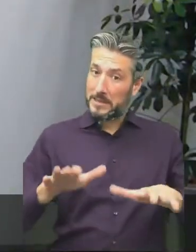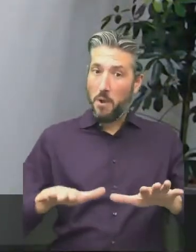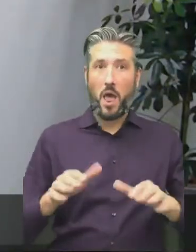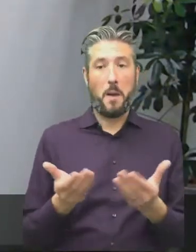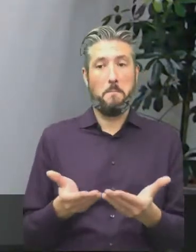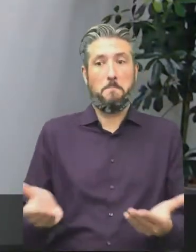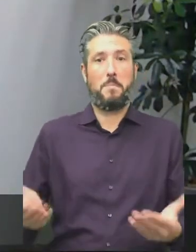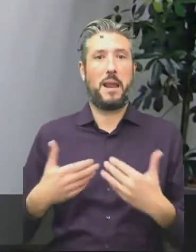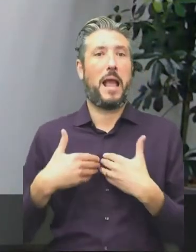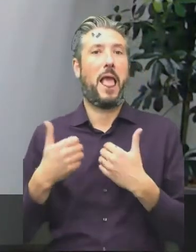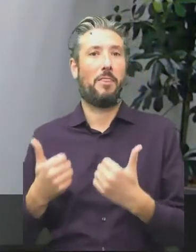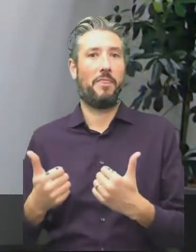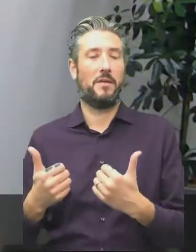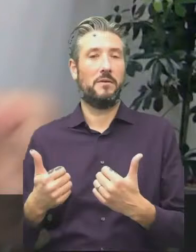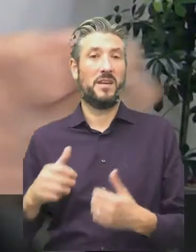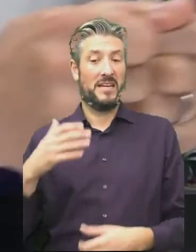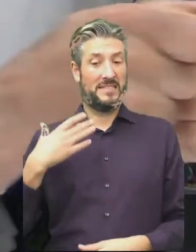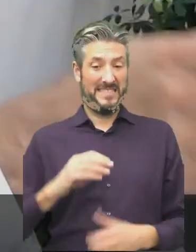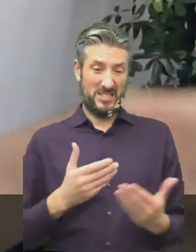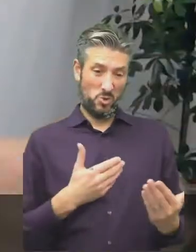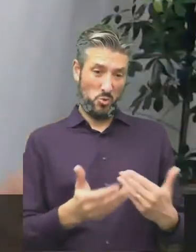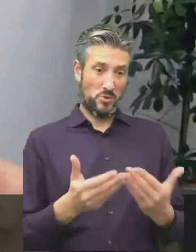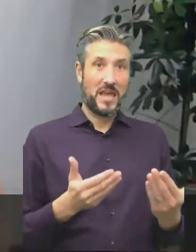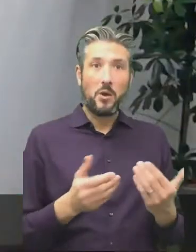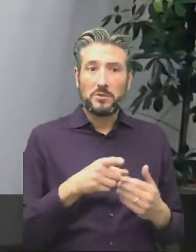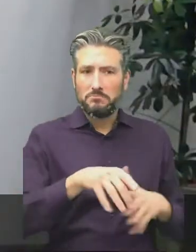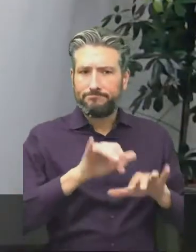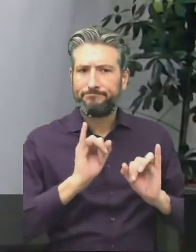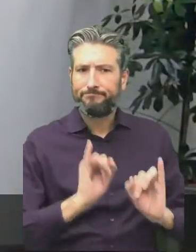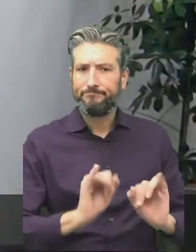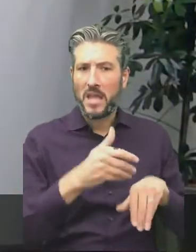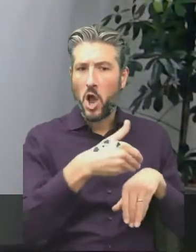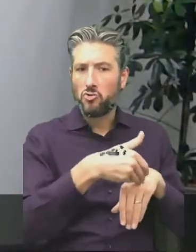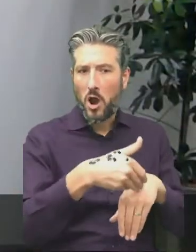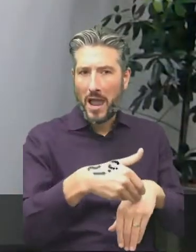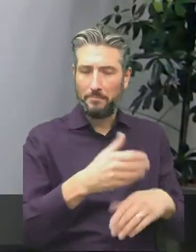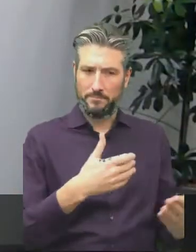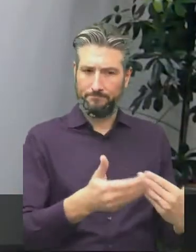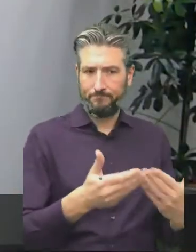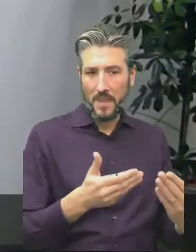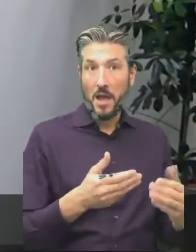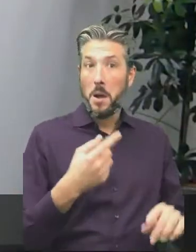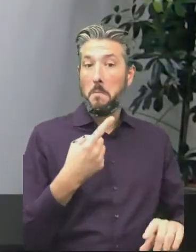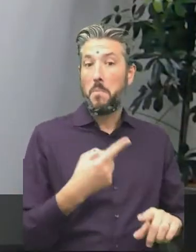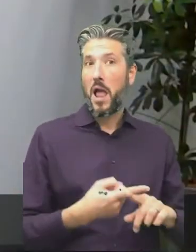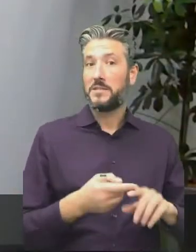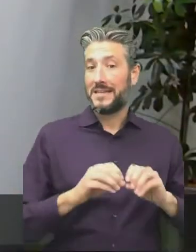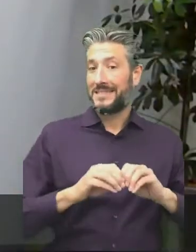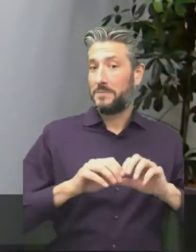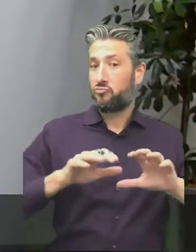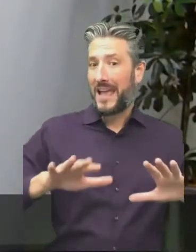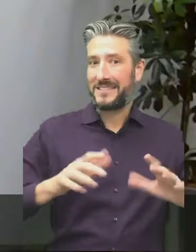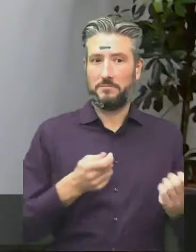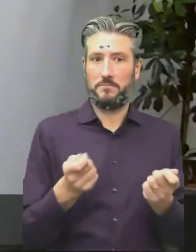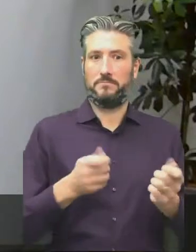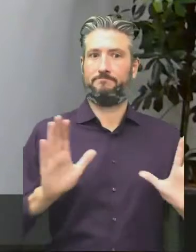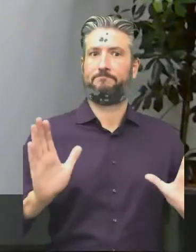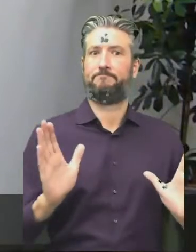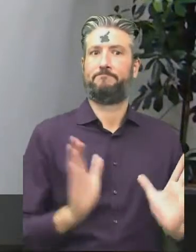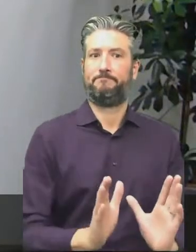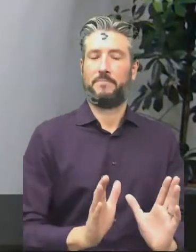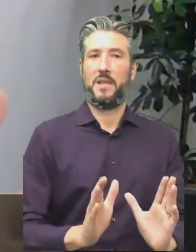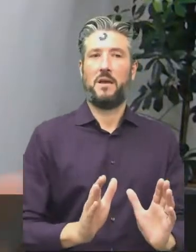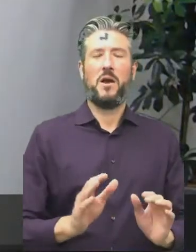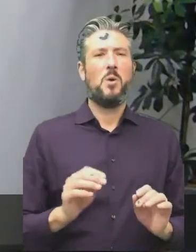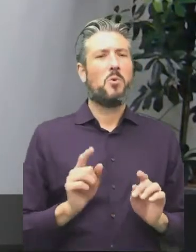the violent crime, stop the infection spreading, young people joining a criminal gang, but stopping the infection occurring in the first